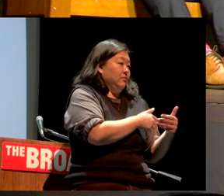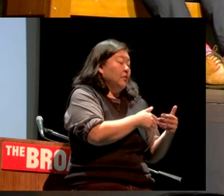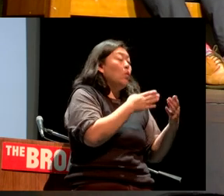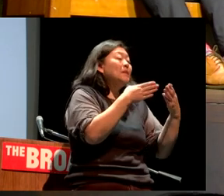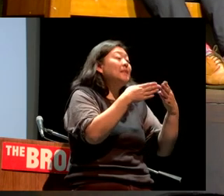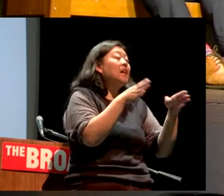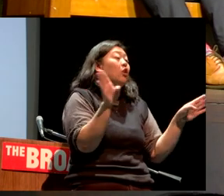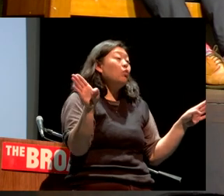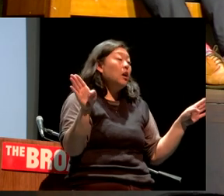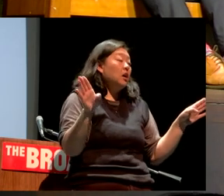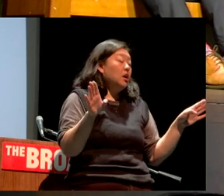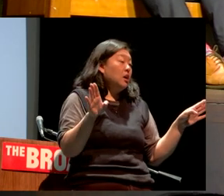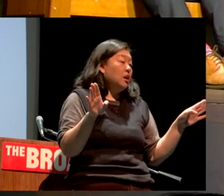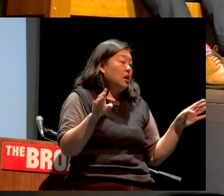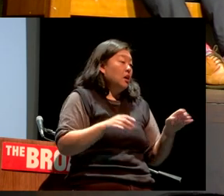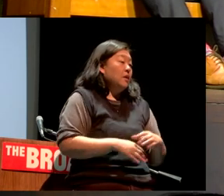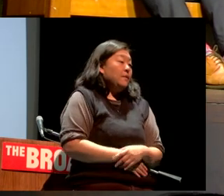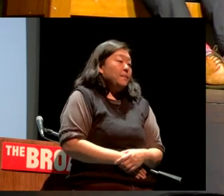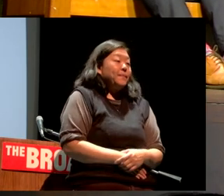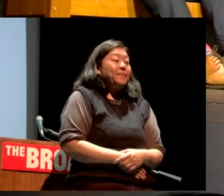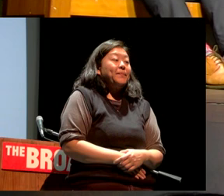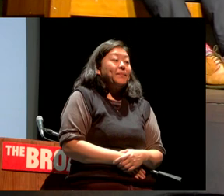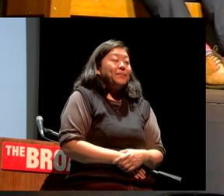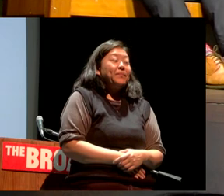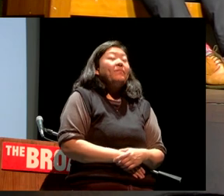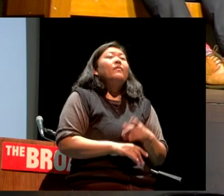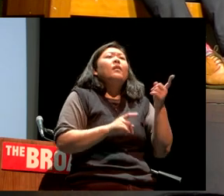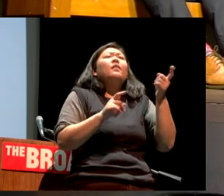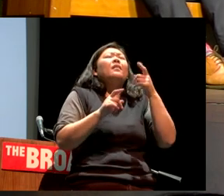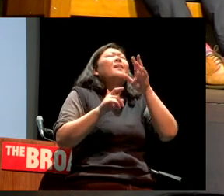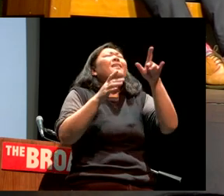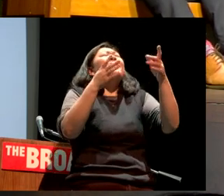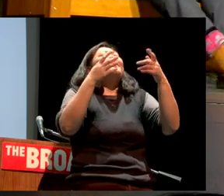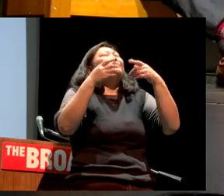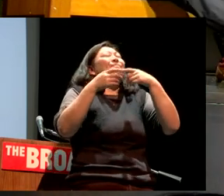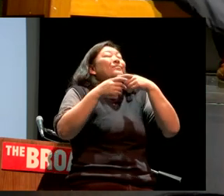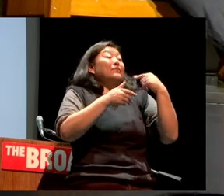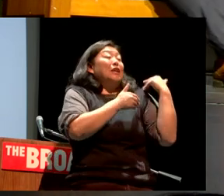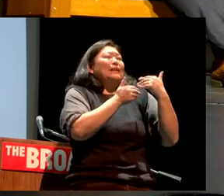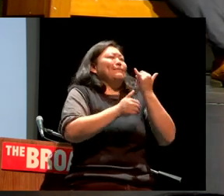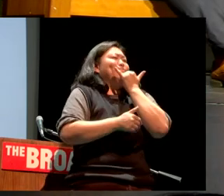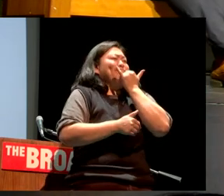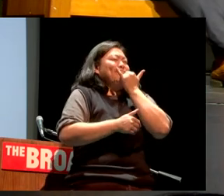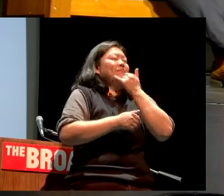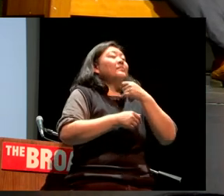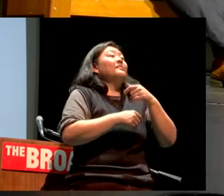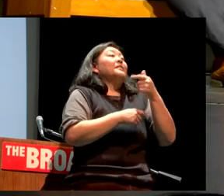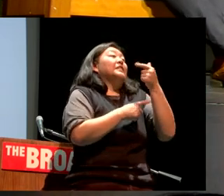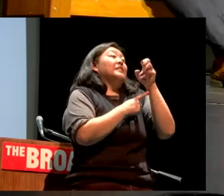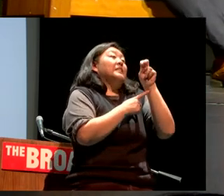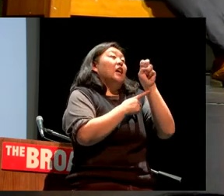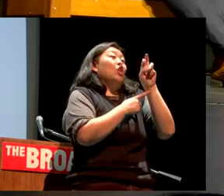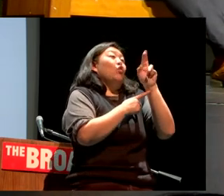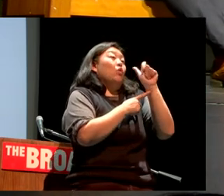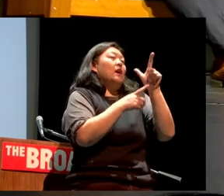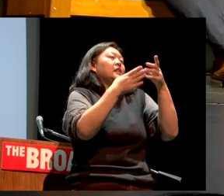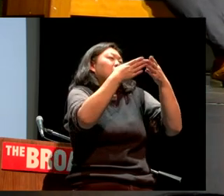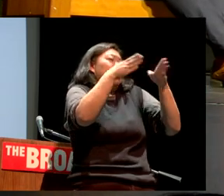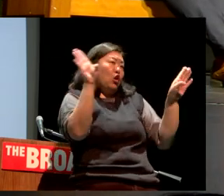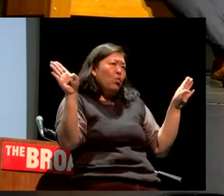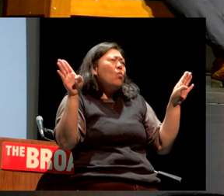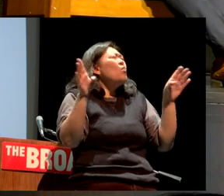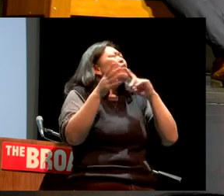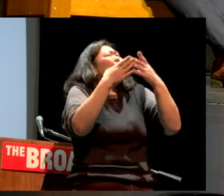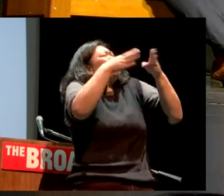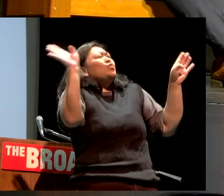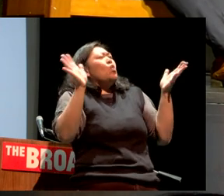they may be going? Because I think the cool thing about NFTs is that's an art movement that is born on the internet. And so, of course, it's taking its reference